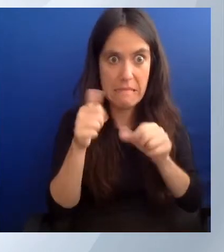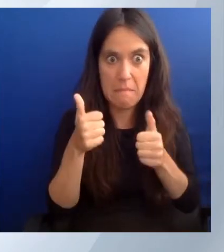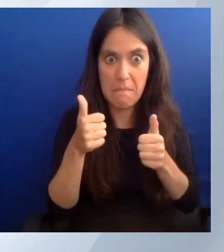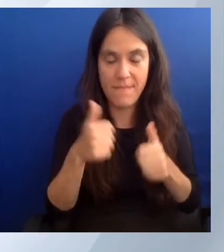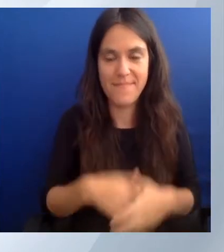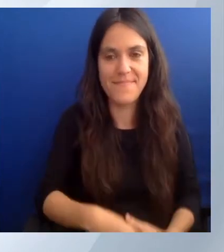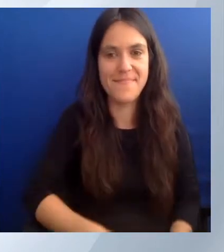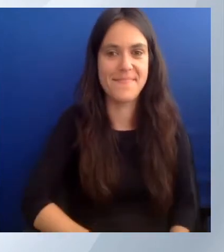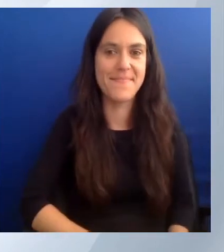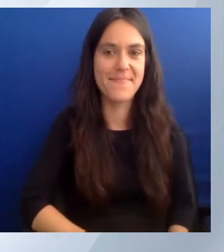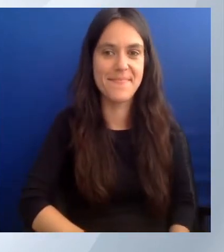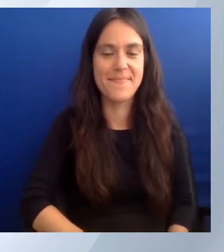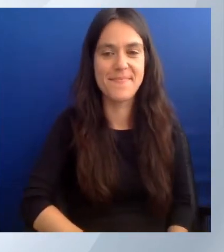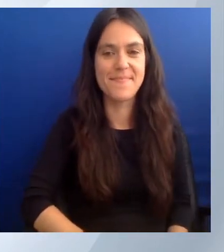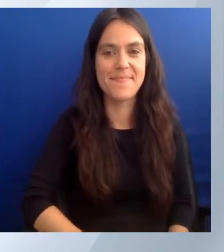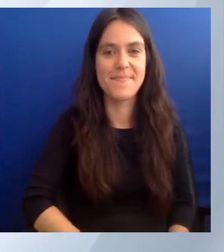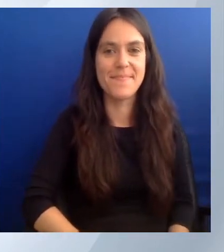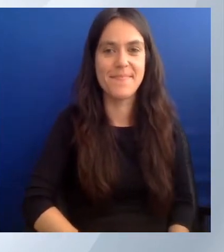And that worked.